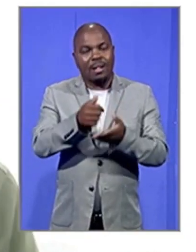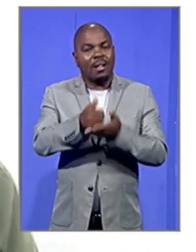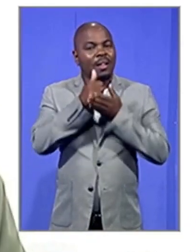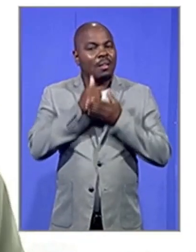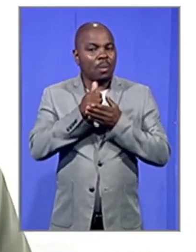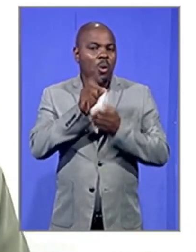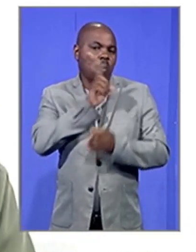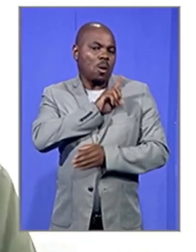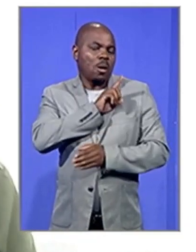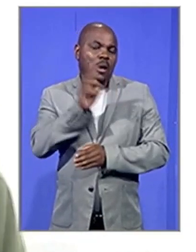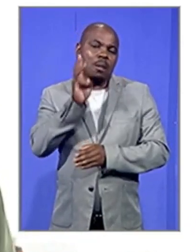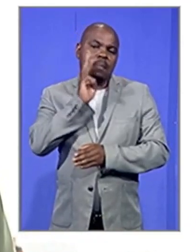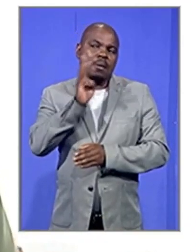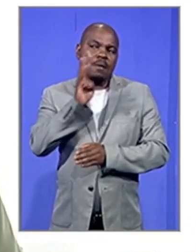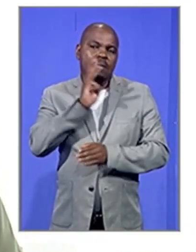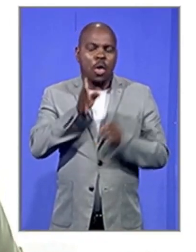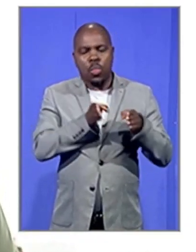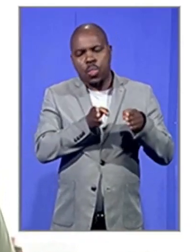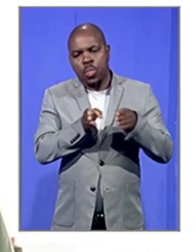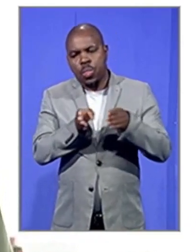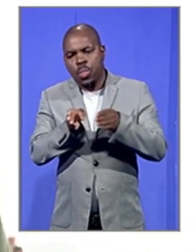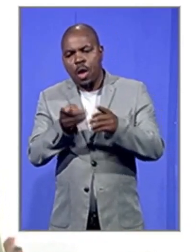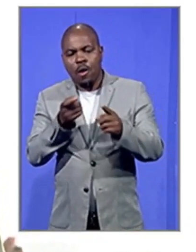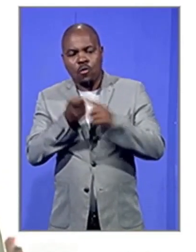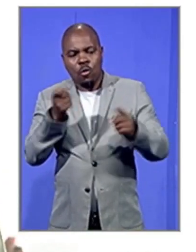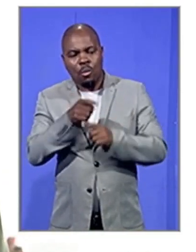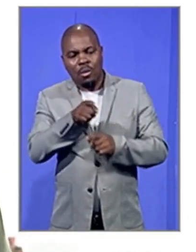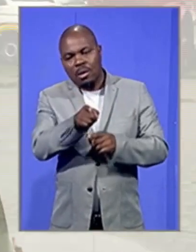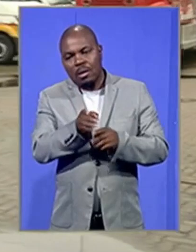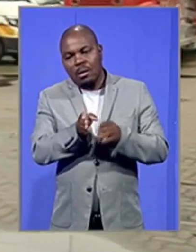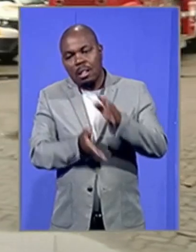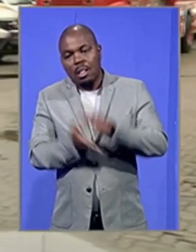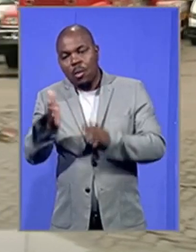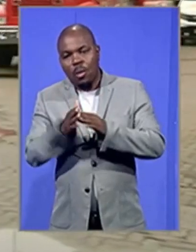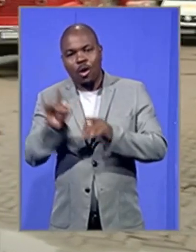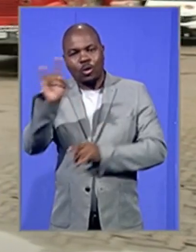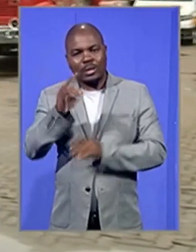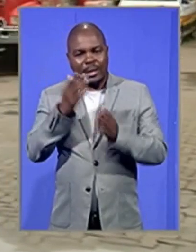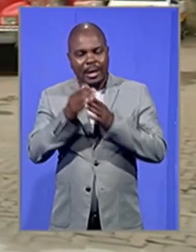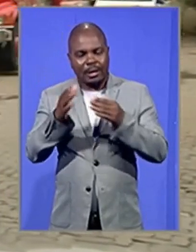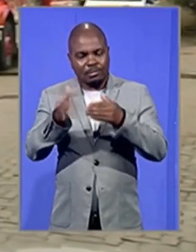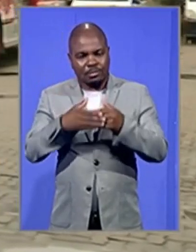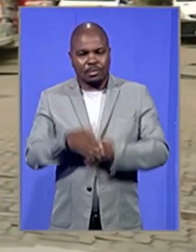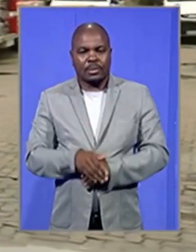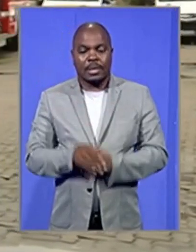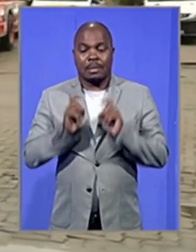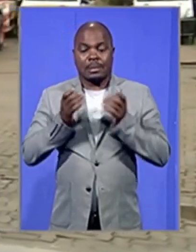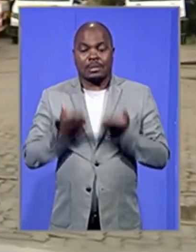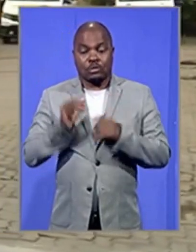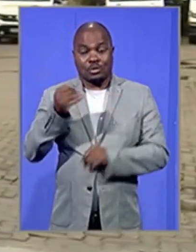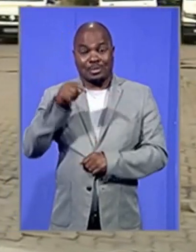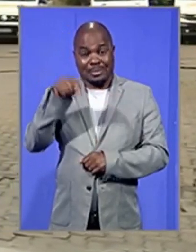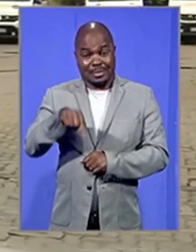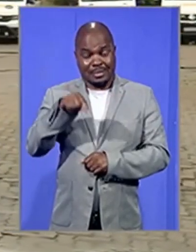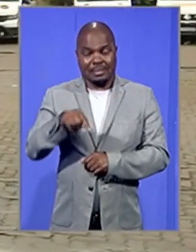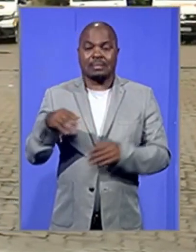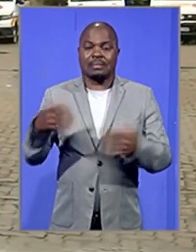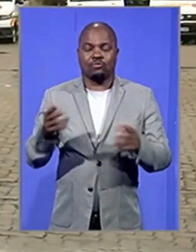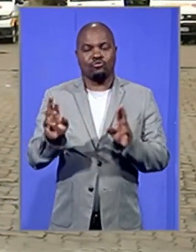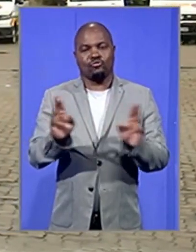the amount of water that was flowing towards the hostel then will be eliminated. Khabagare ba ditirelo tsa tshoganyetso tsa Johannesburg ba